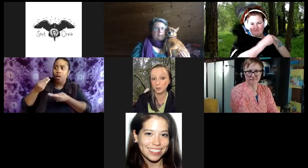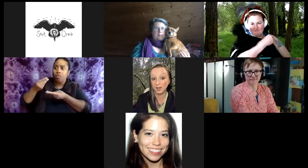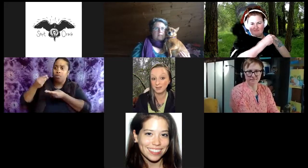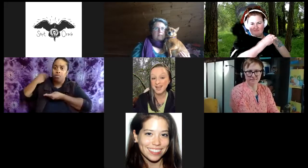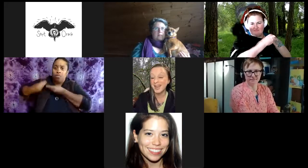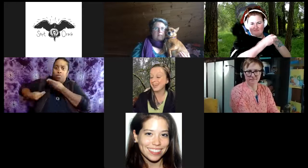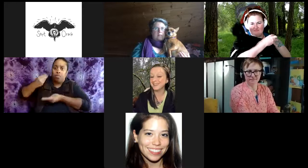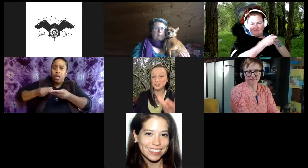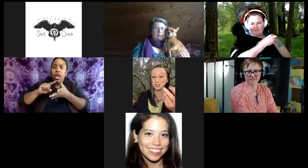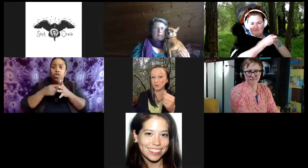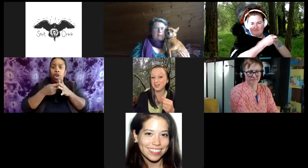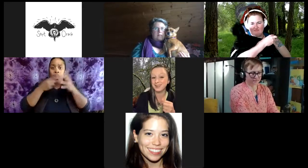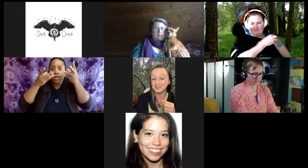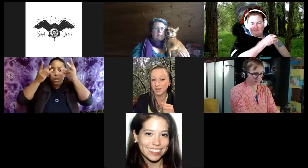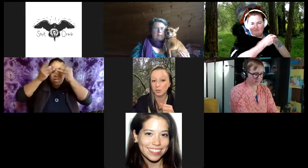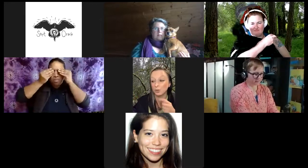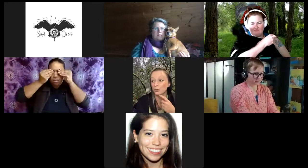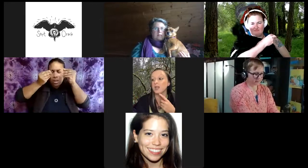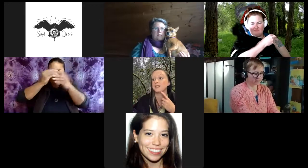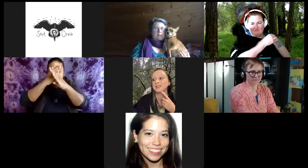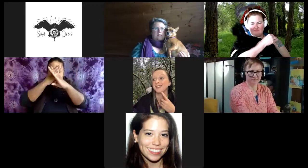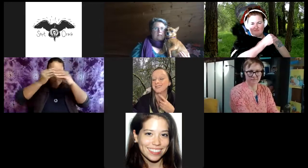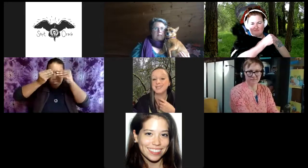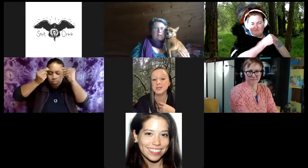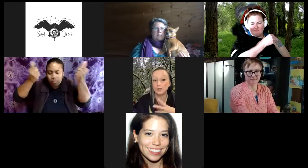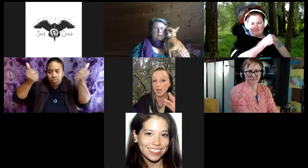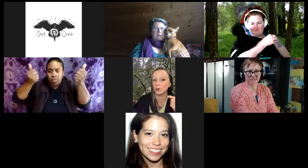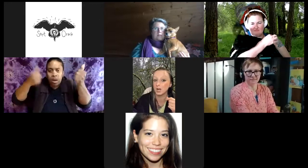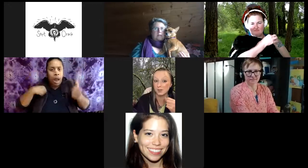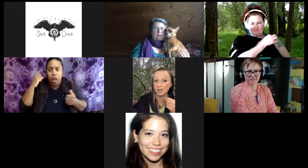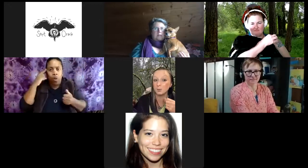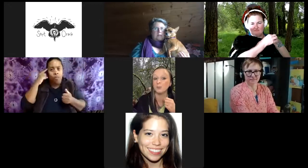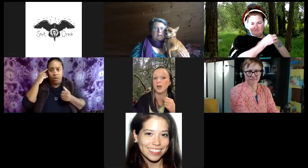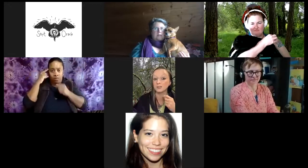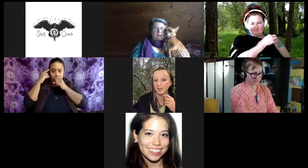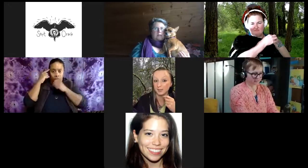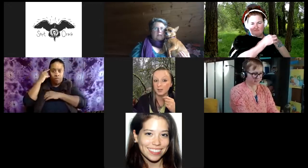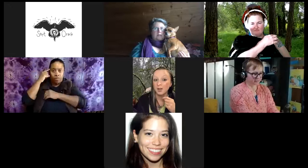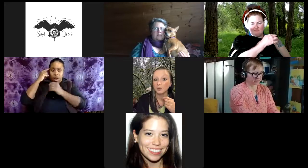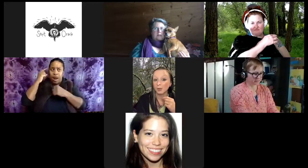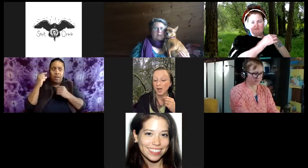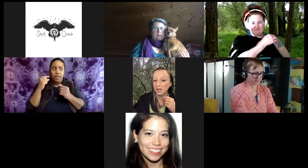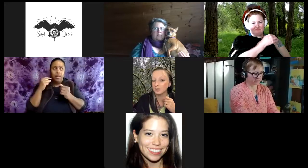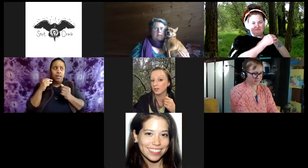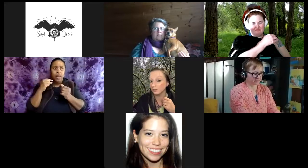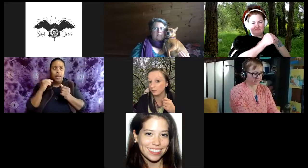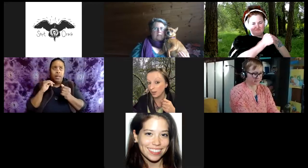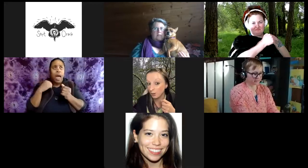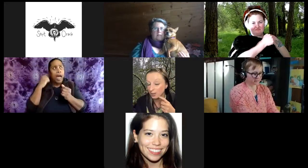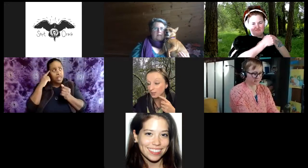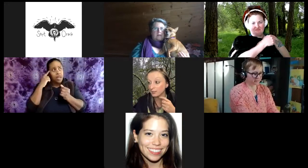wiped away. And I don't think it's a coincidence either that we're coming up on Beltane, right?